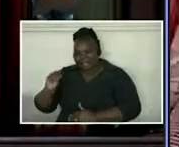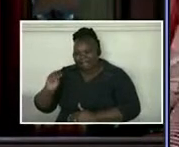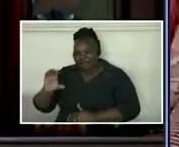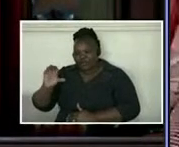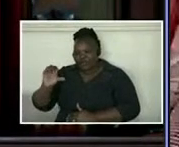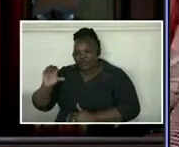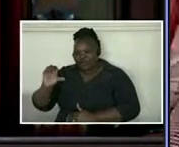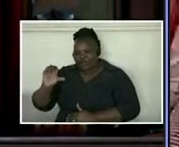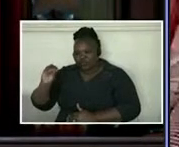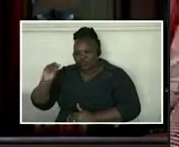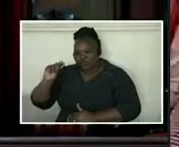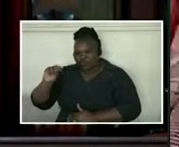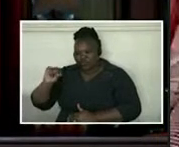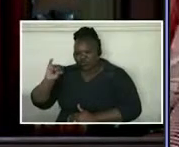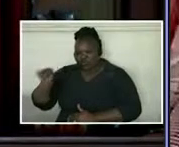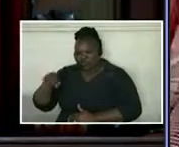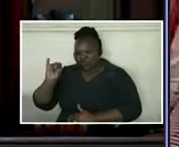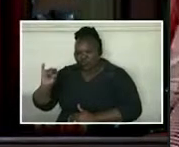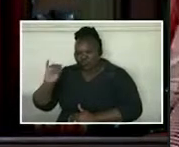for seven minutes